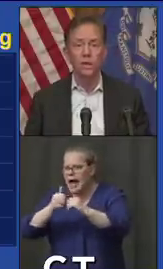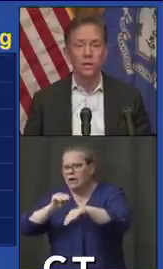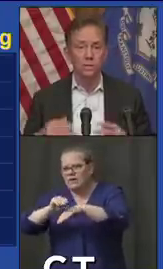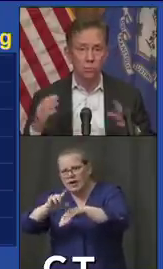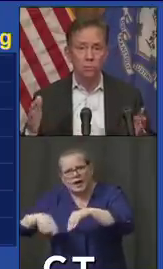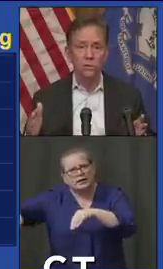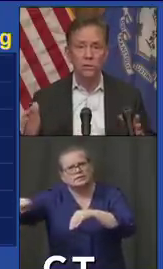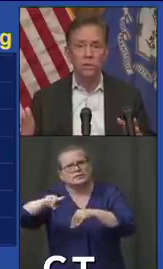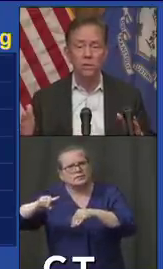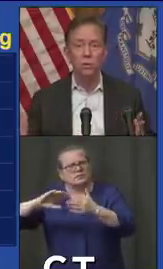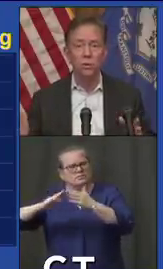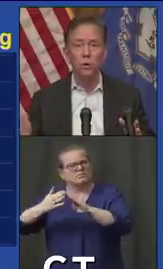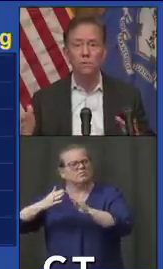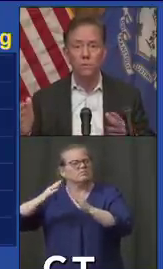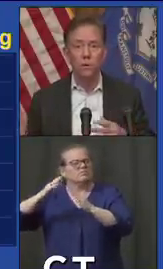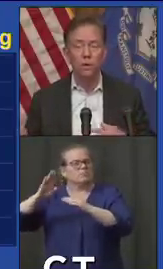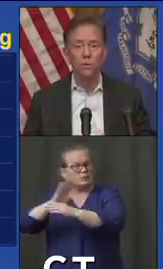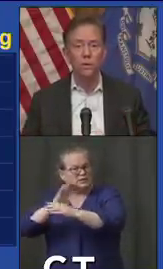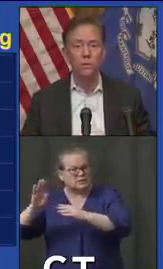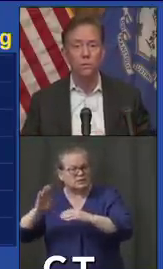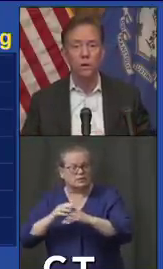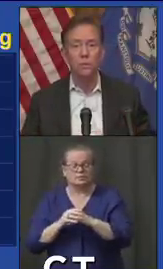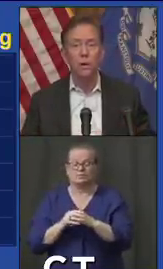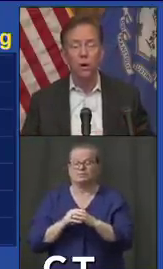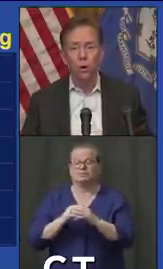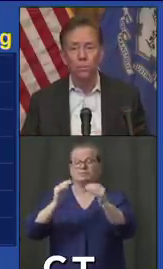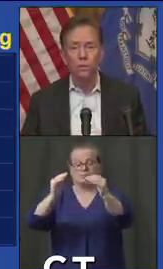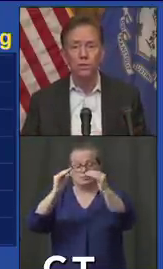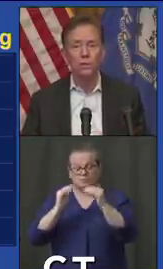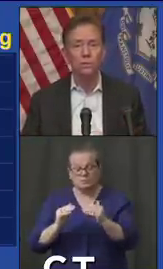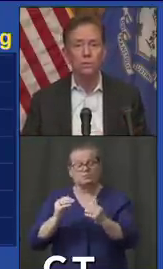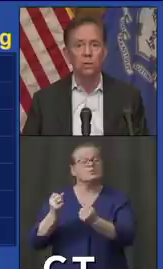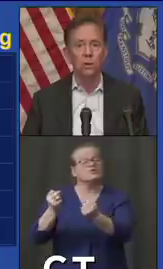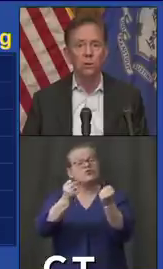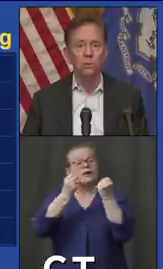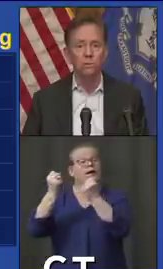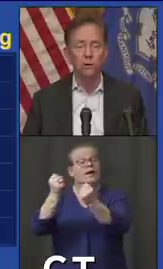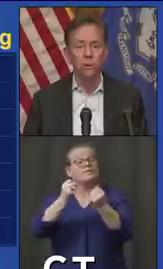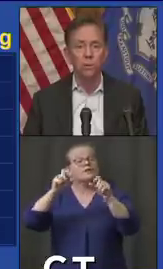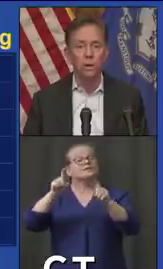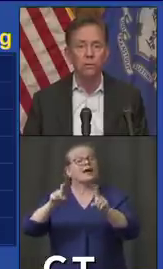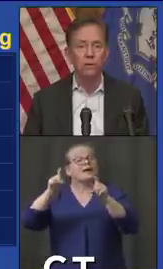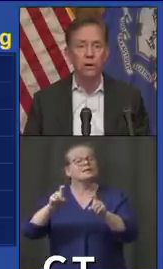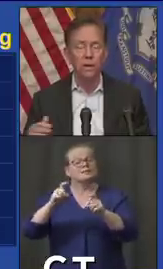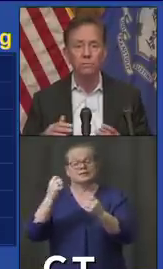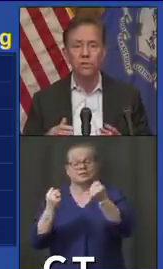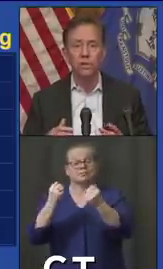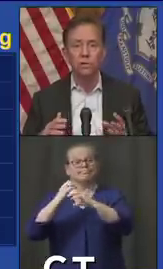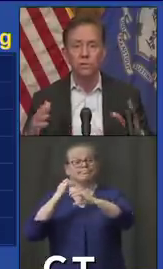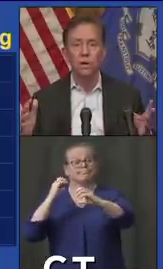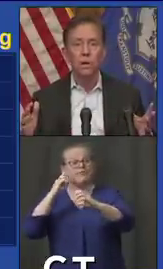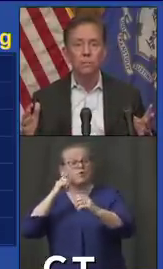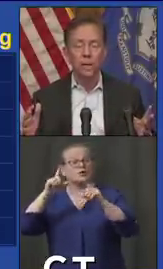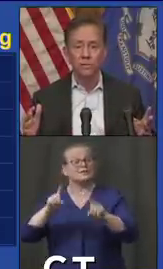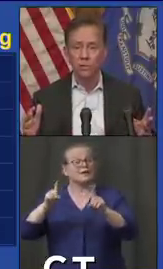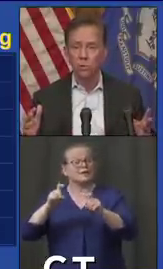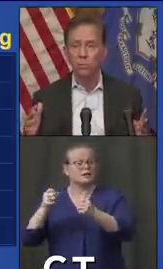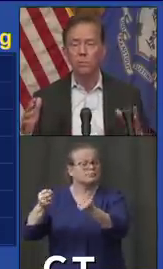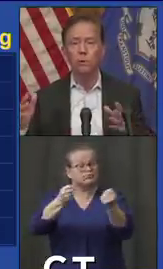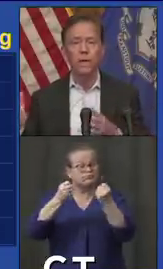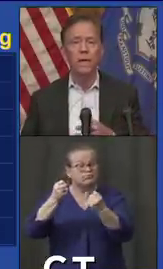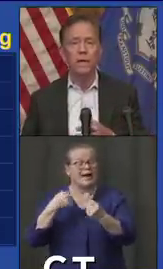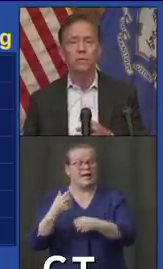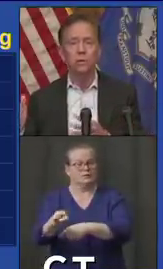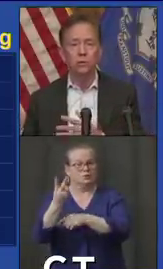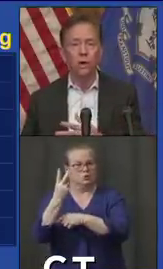testing vans. One was in North Hartford. They're going to homeless shelters. They're going to federally qualified health centers, places where